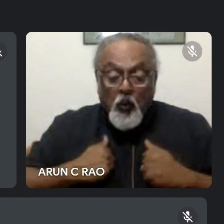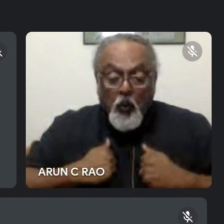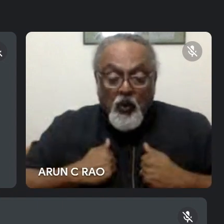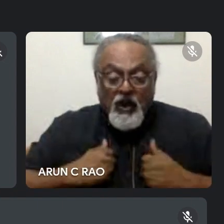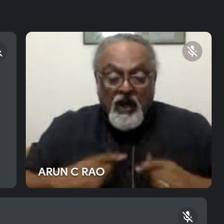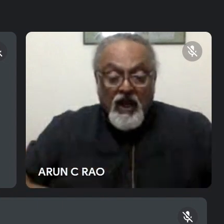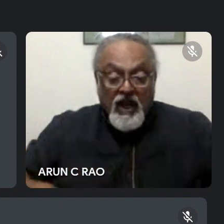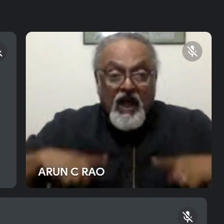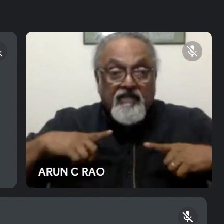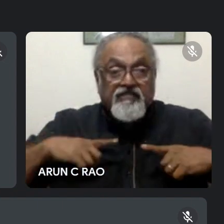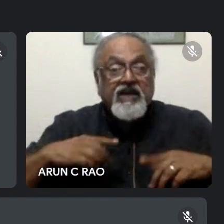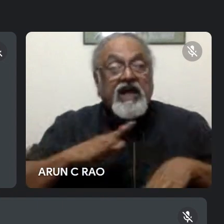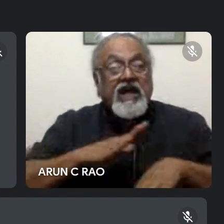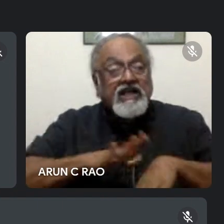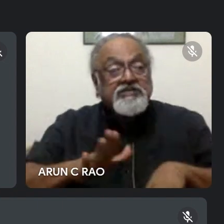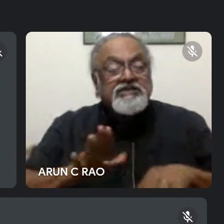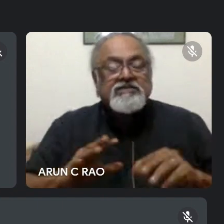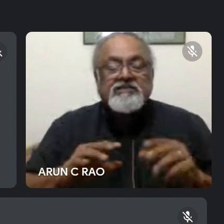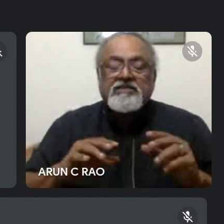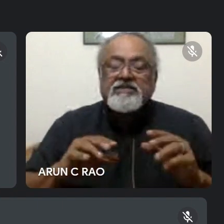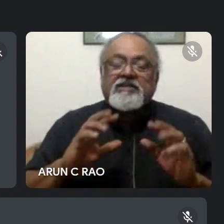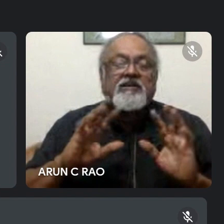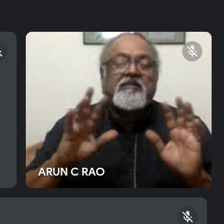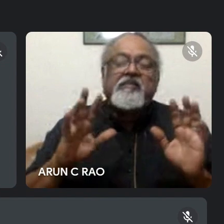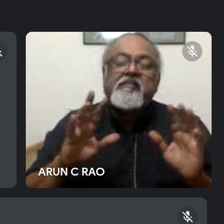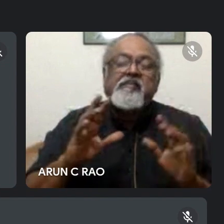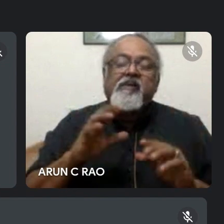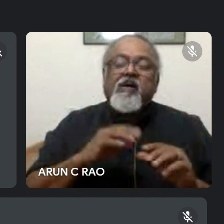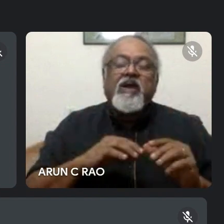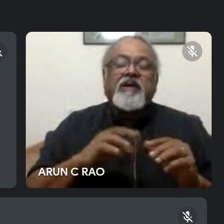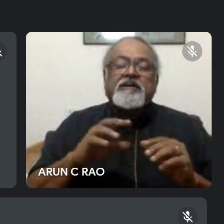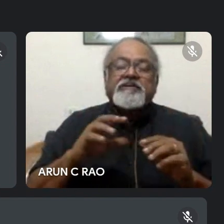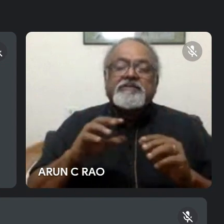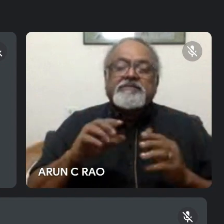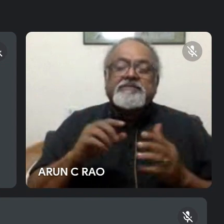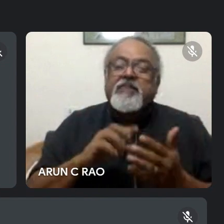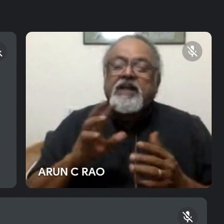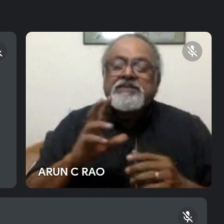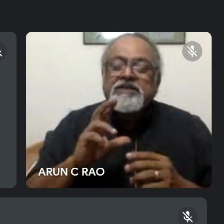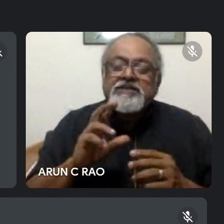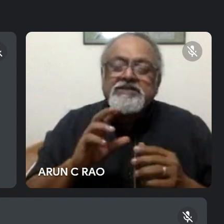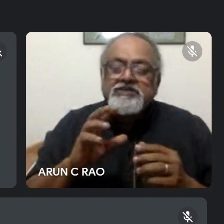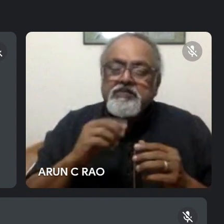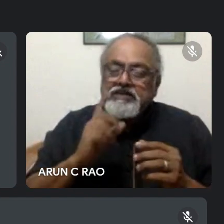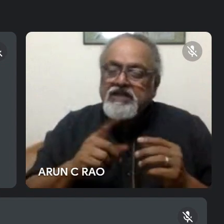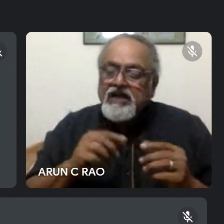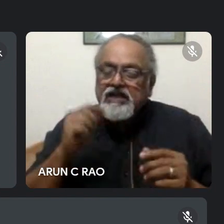are so much more different than experience, or recognizing